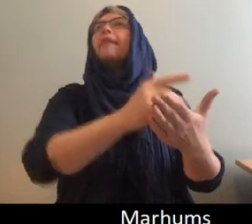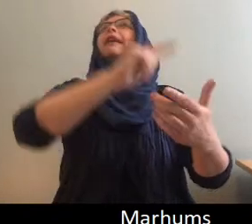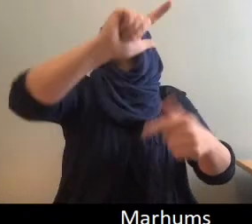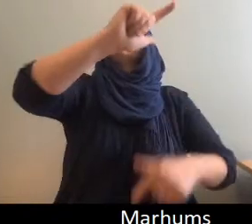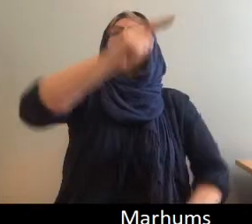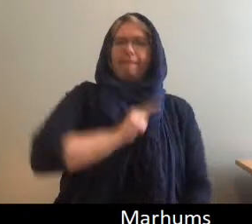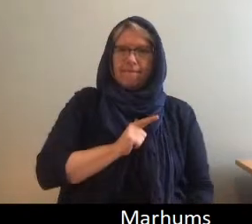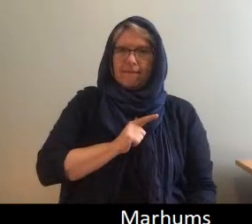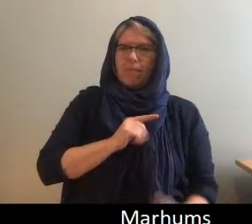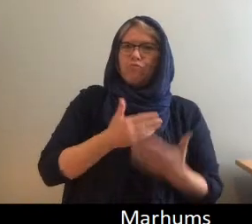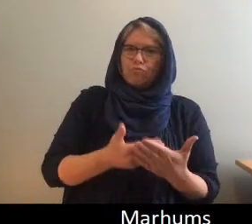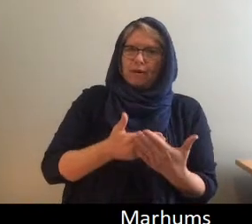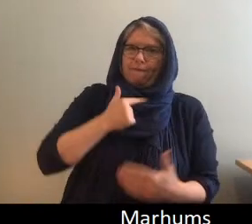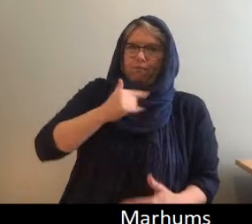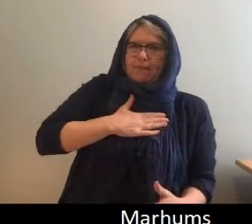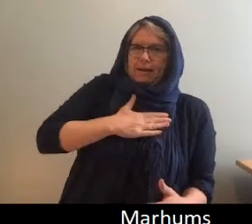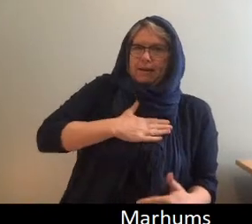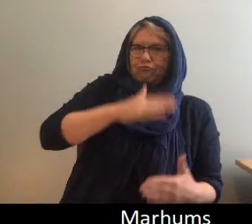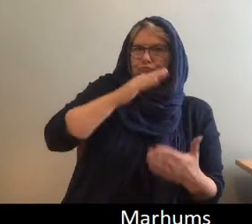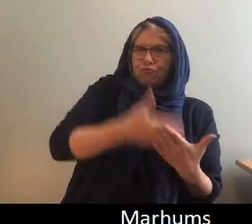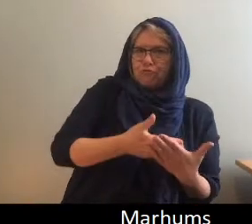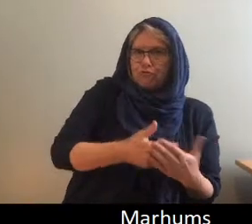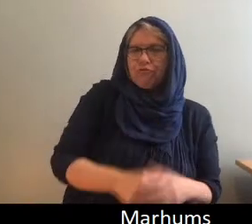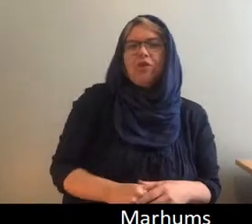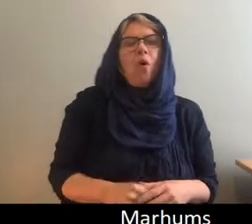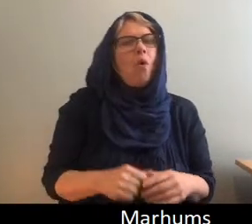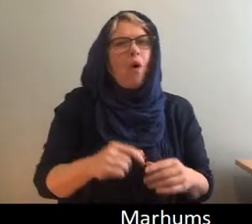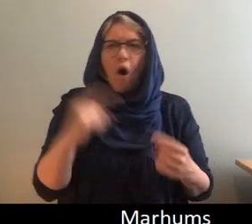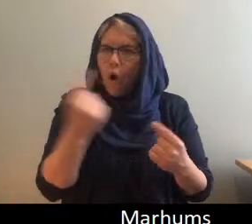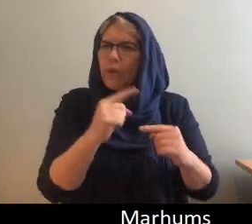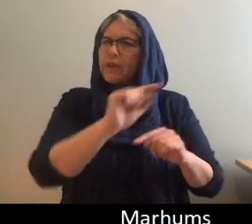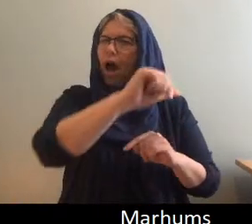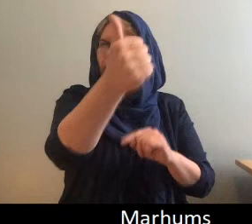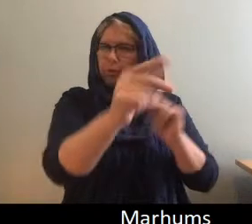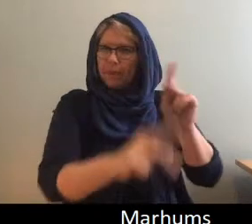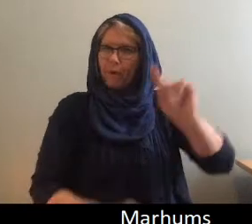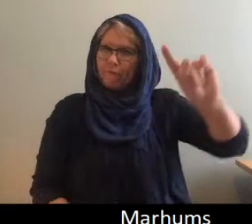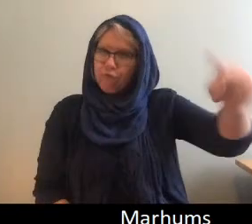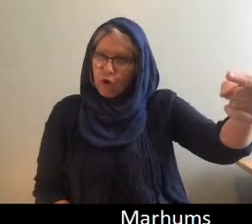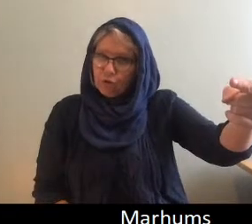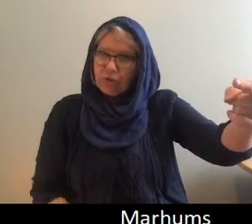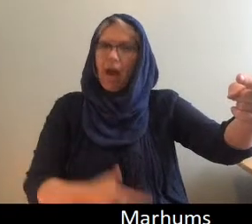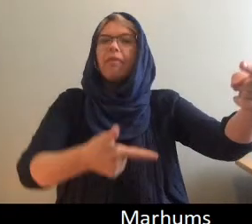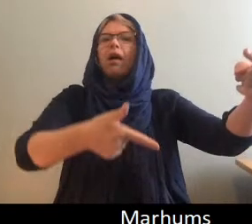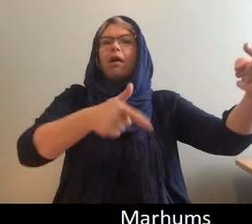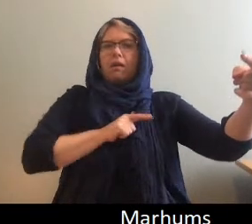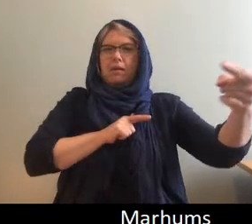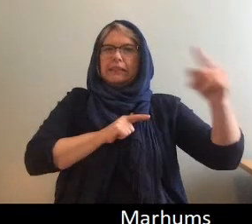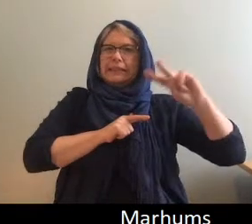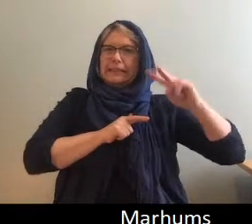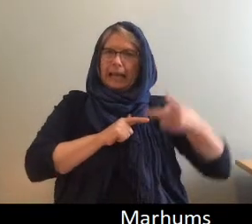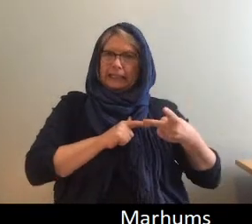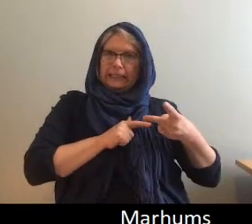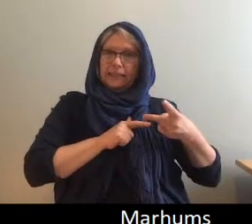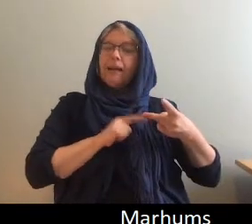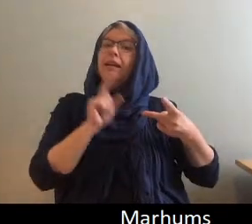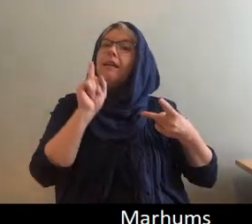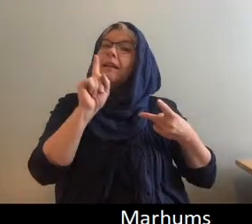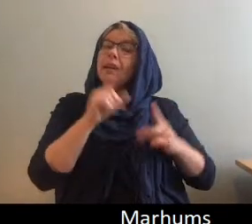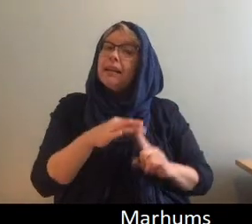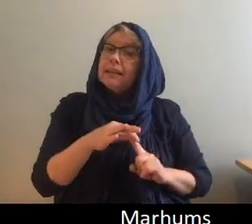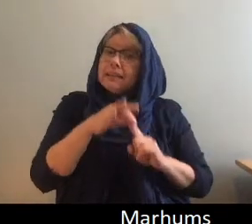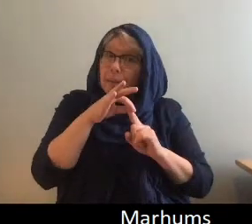this is one thing that I wanted to mention. And so basically, you know, this is a night of du'as, a night of our supplications being